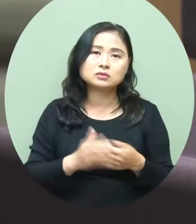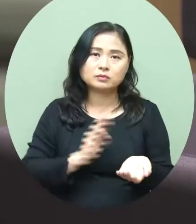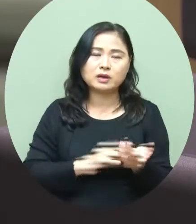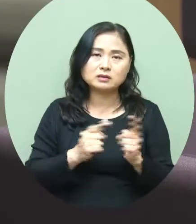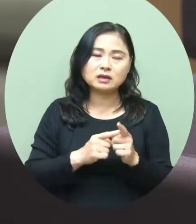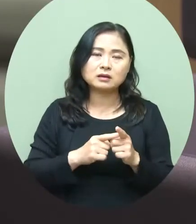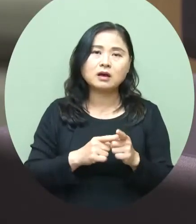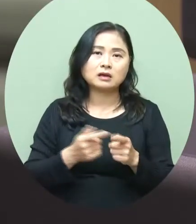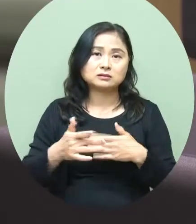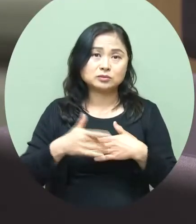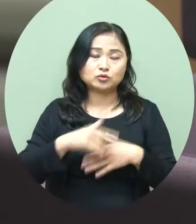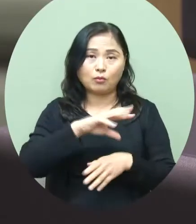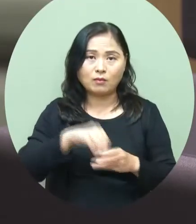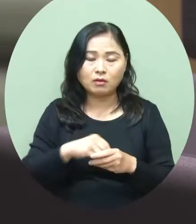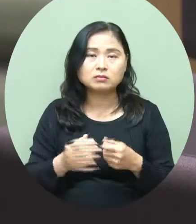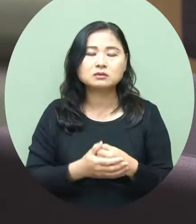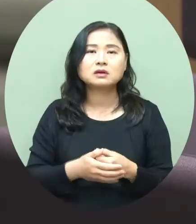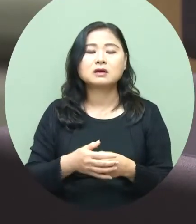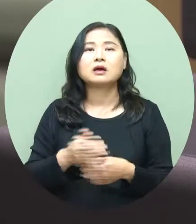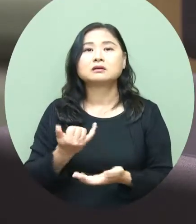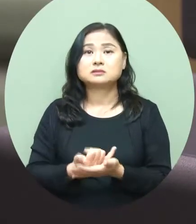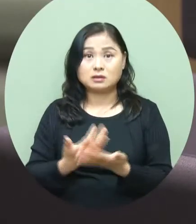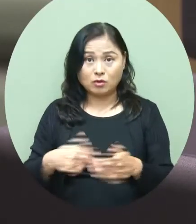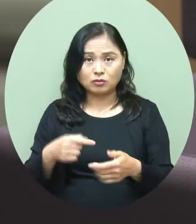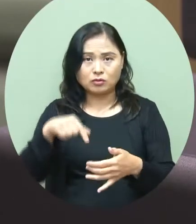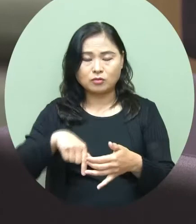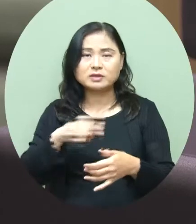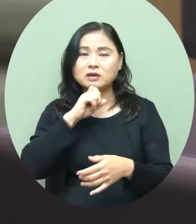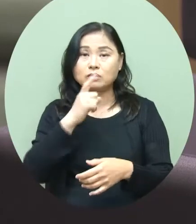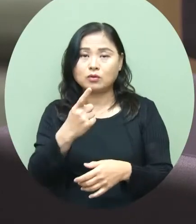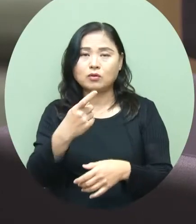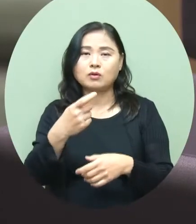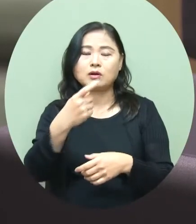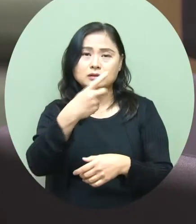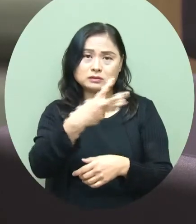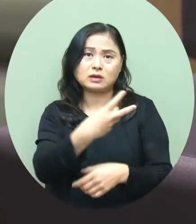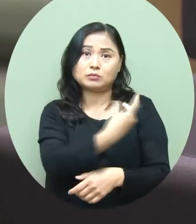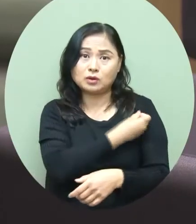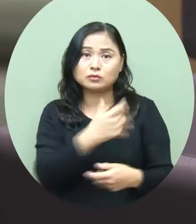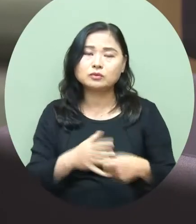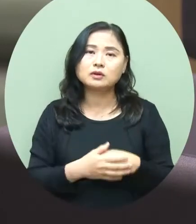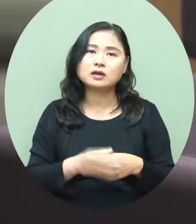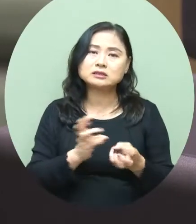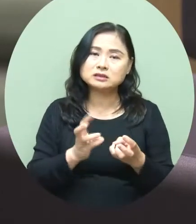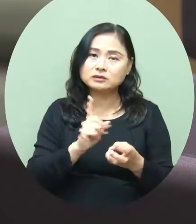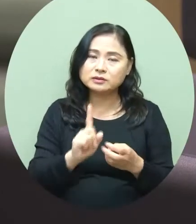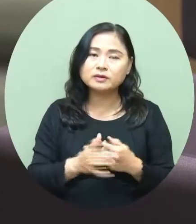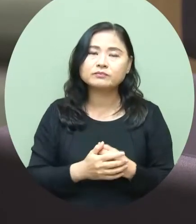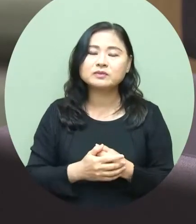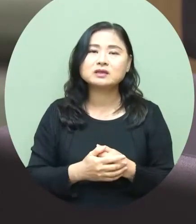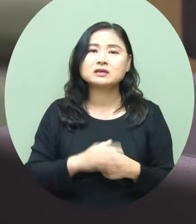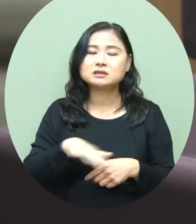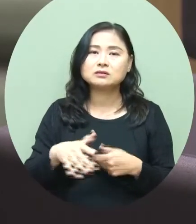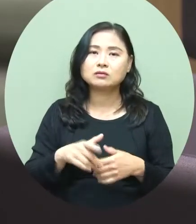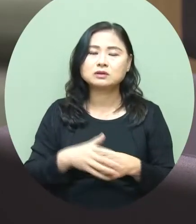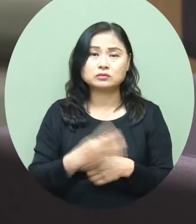infected. So are there any close contacts, say, among nurses or other patients? And for the death case, there's one death case who